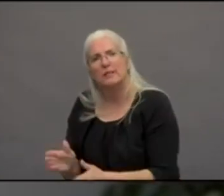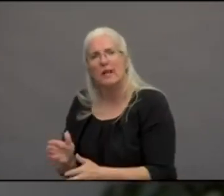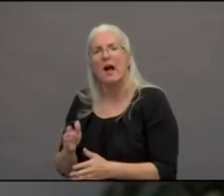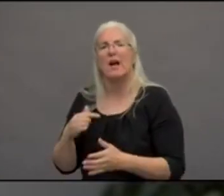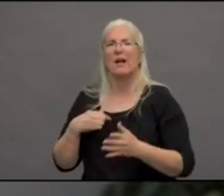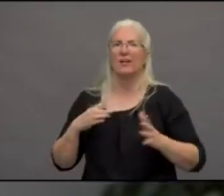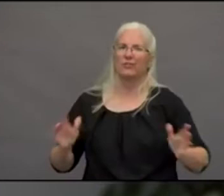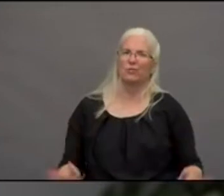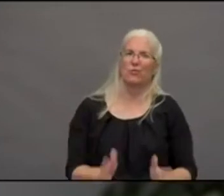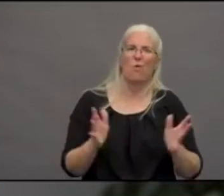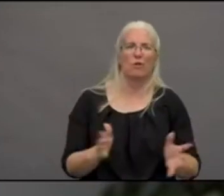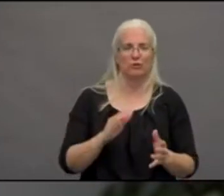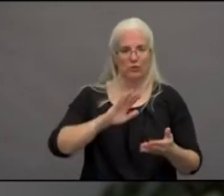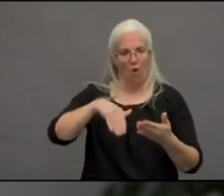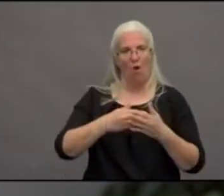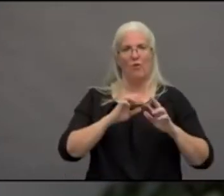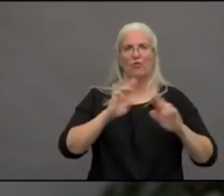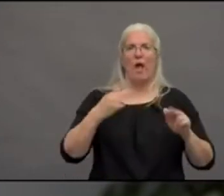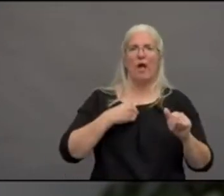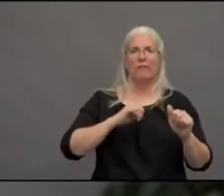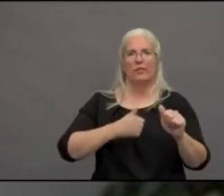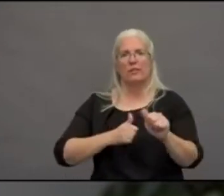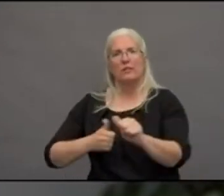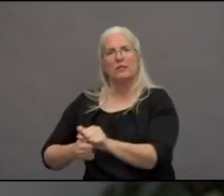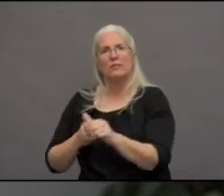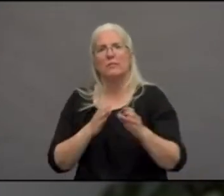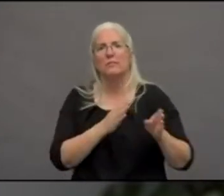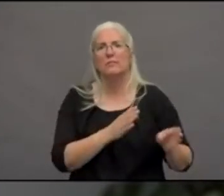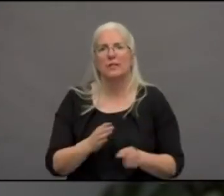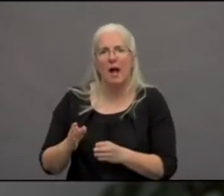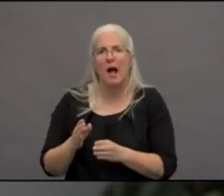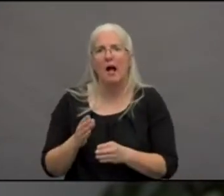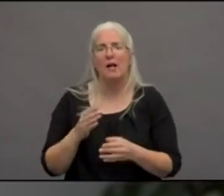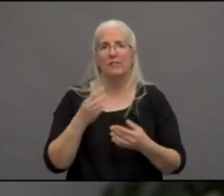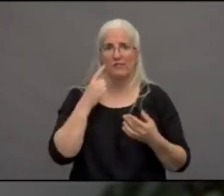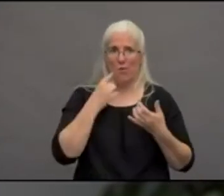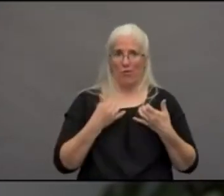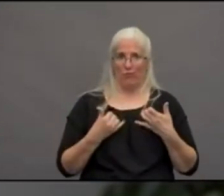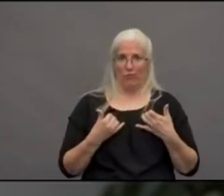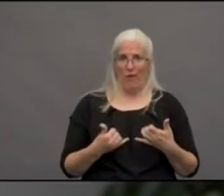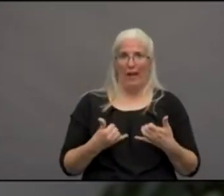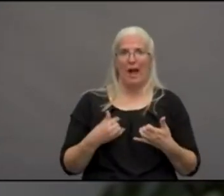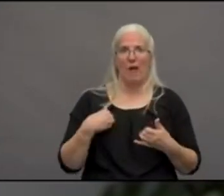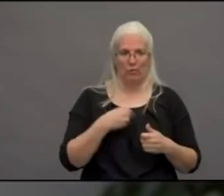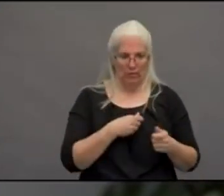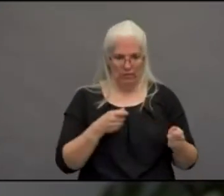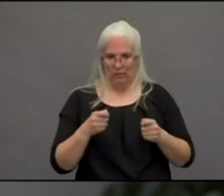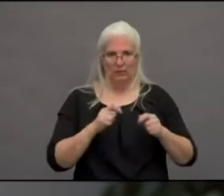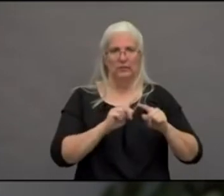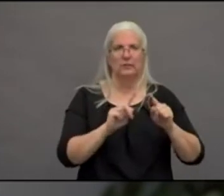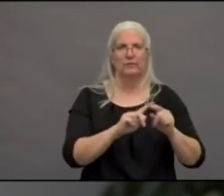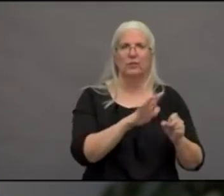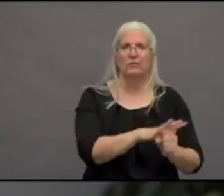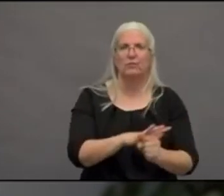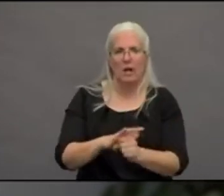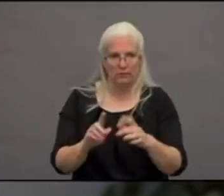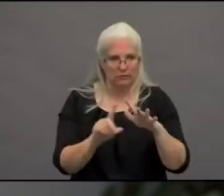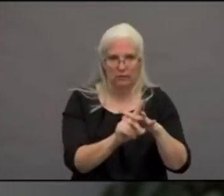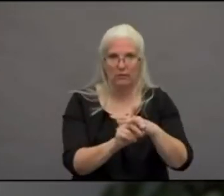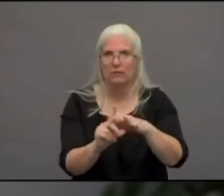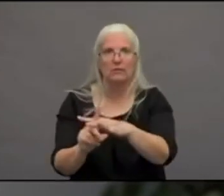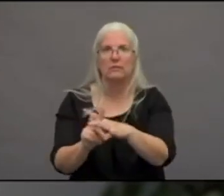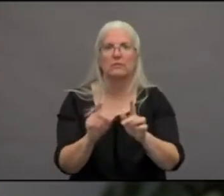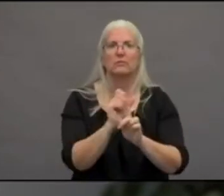a plan for how we're going to and how we are managing the different stressors that are coming into our day-to-day existence during this